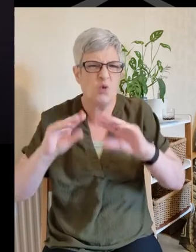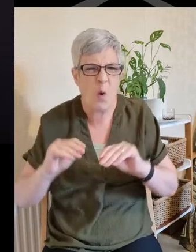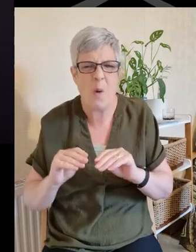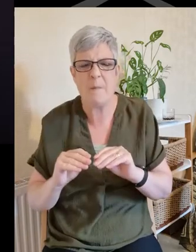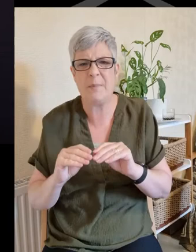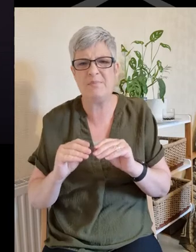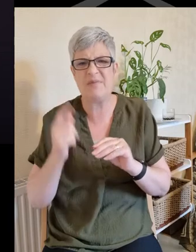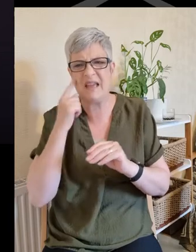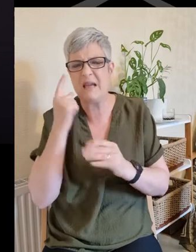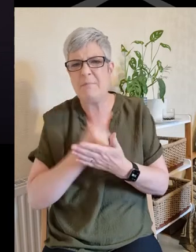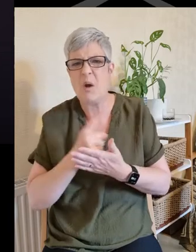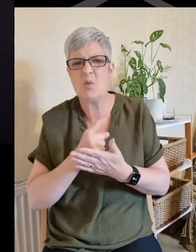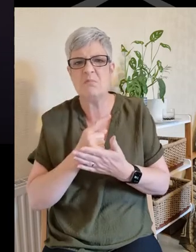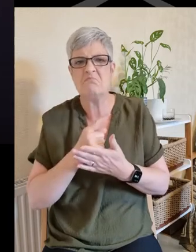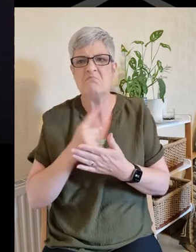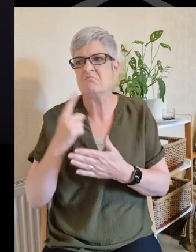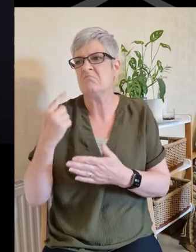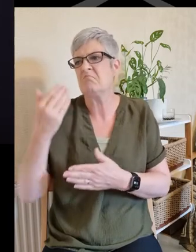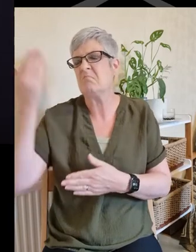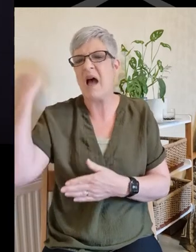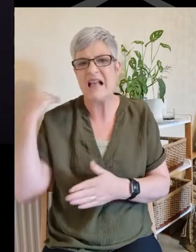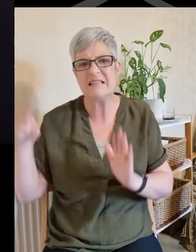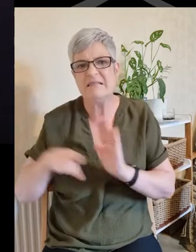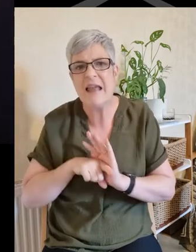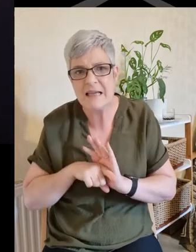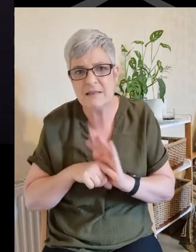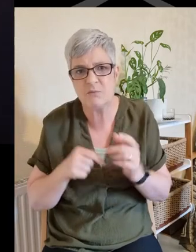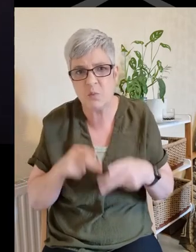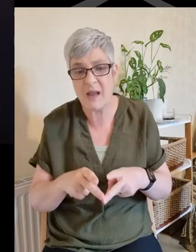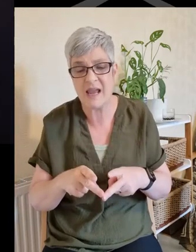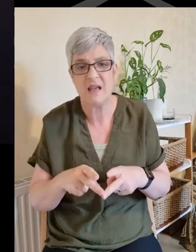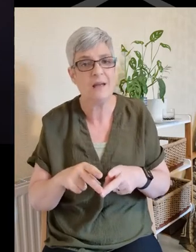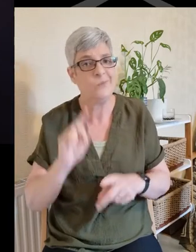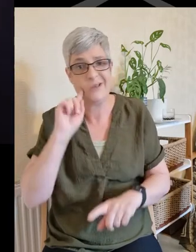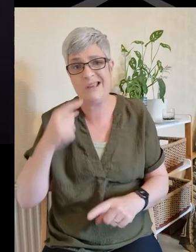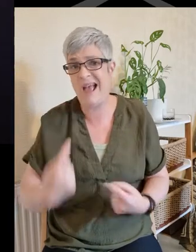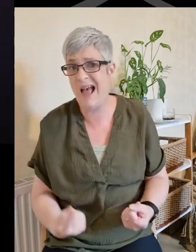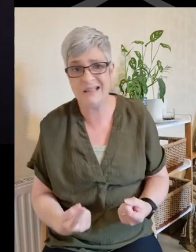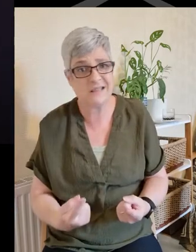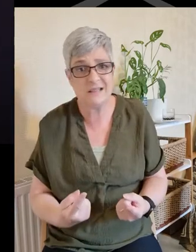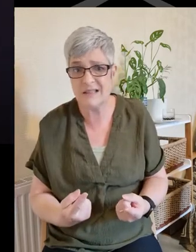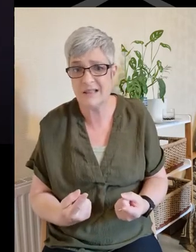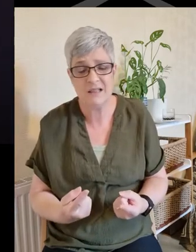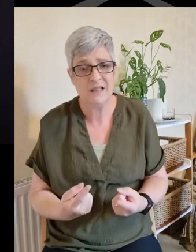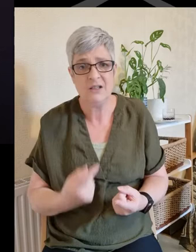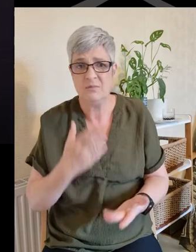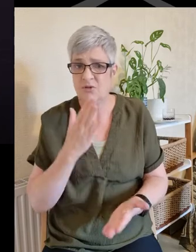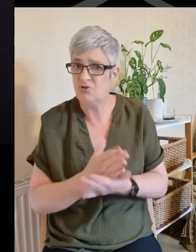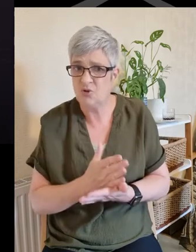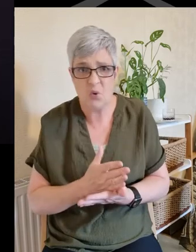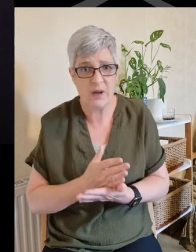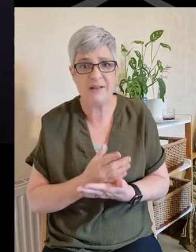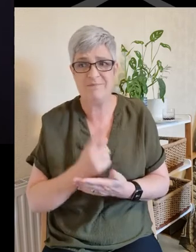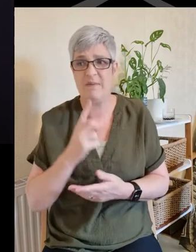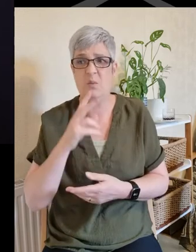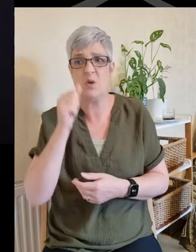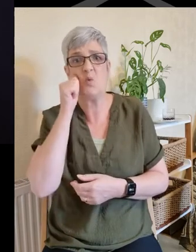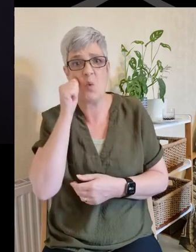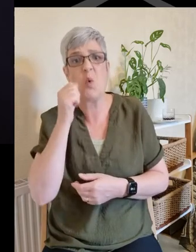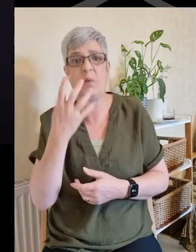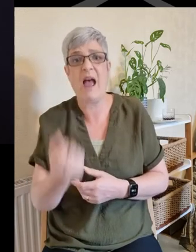out, we cannot ever do that, any of that, with the certainty that we see the whole picture.